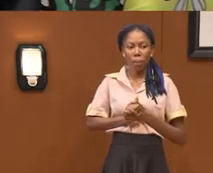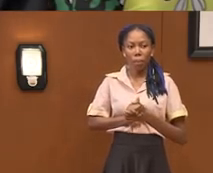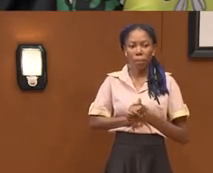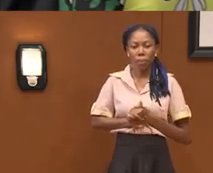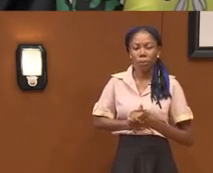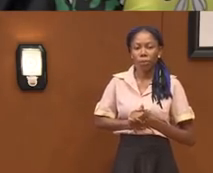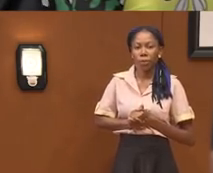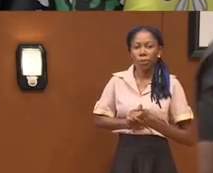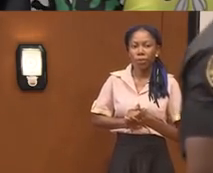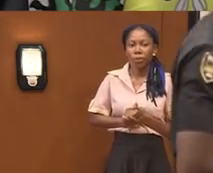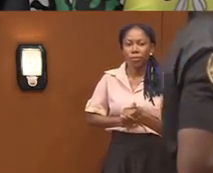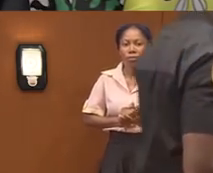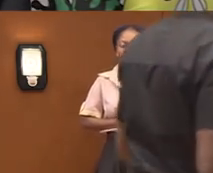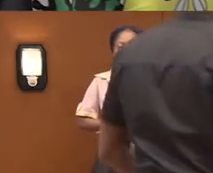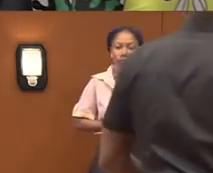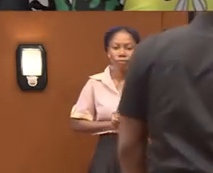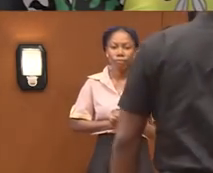I'll come back to that and explain it to me.